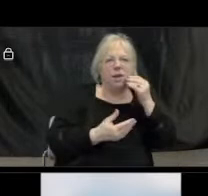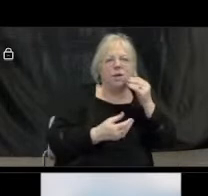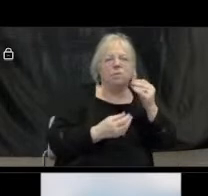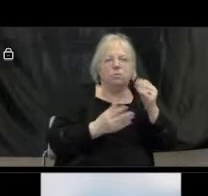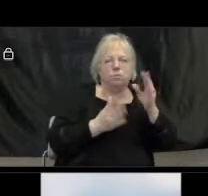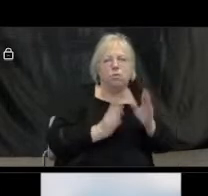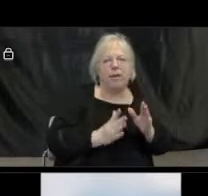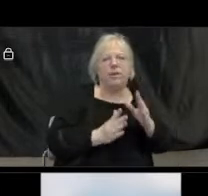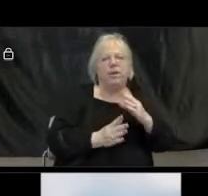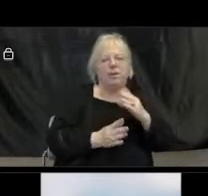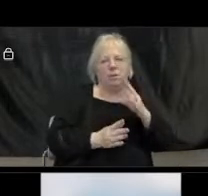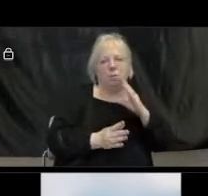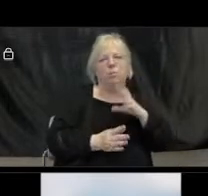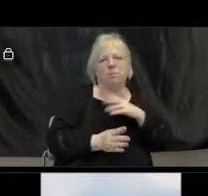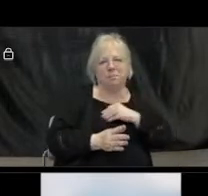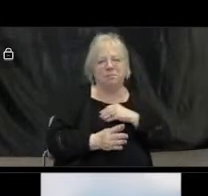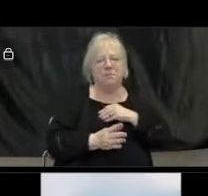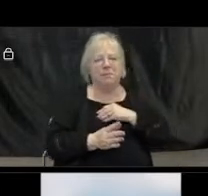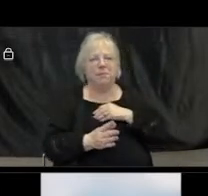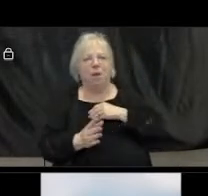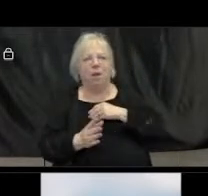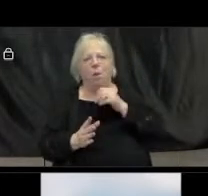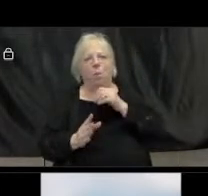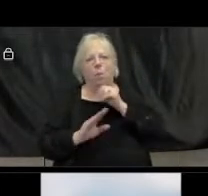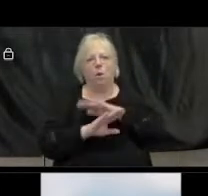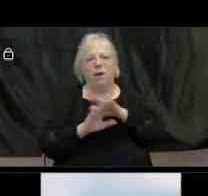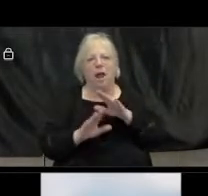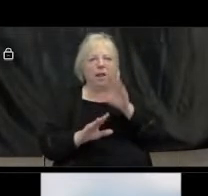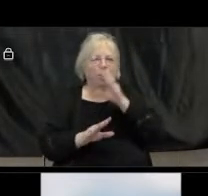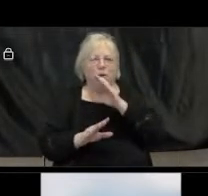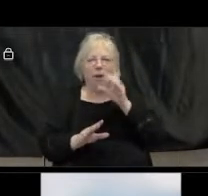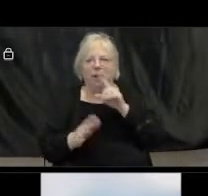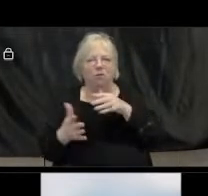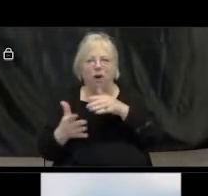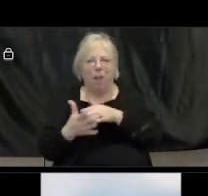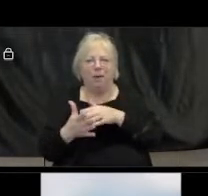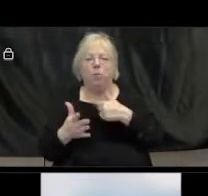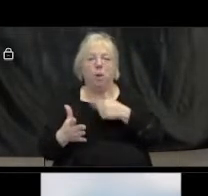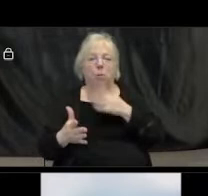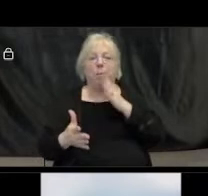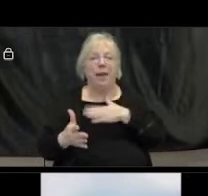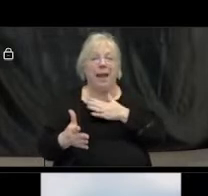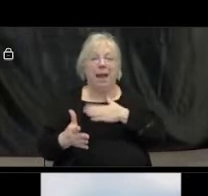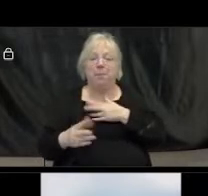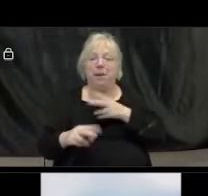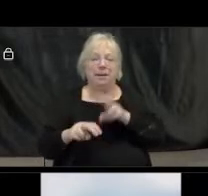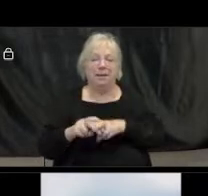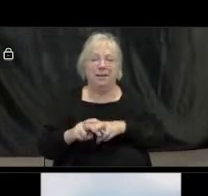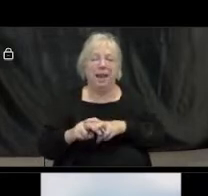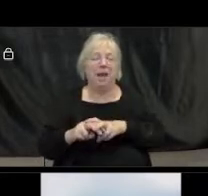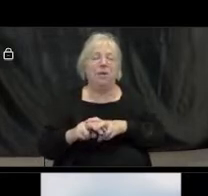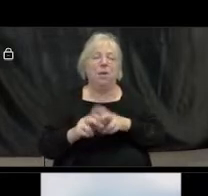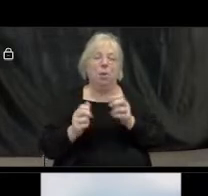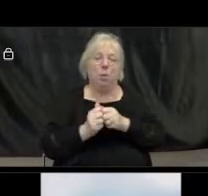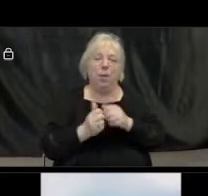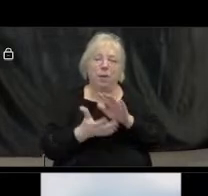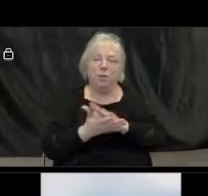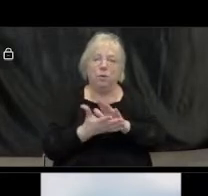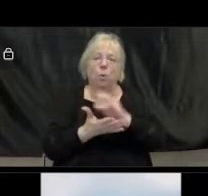not be opposition. We're not looking for opposition, and we'd be happy to sit down with the school architect.